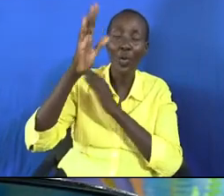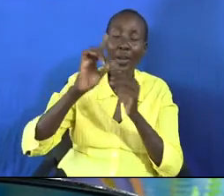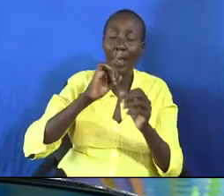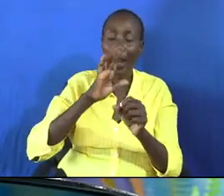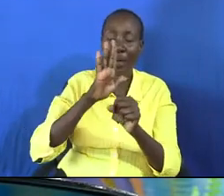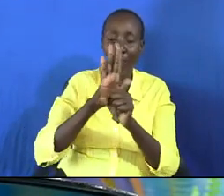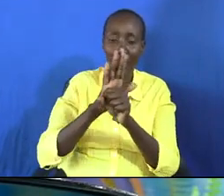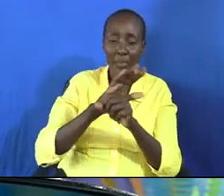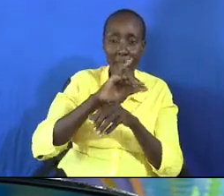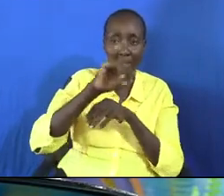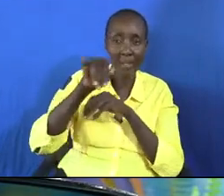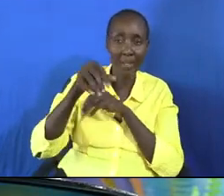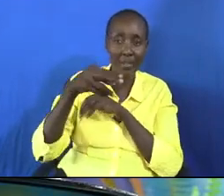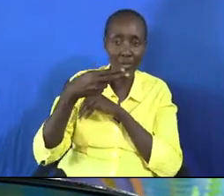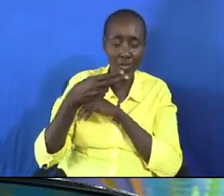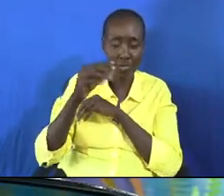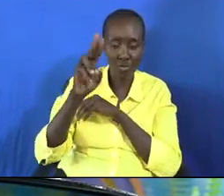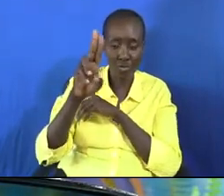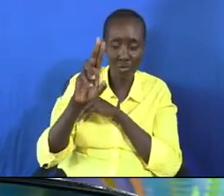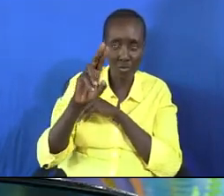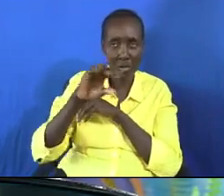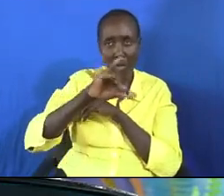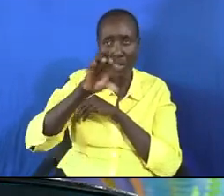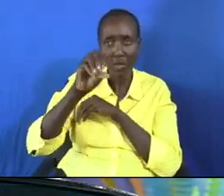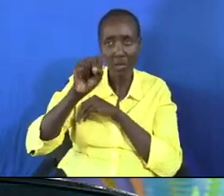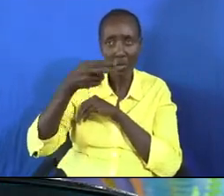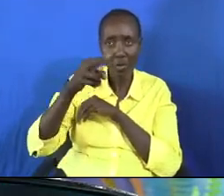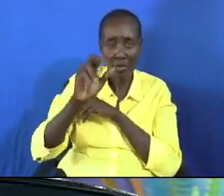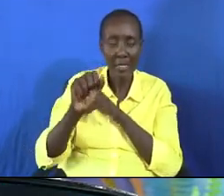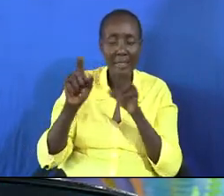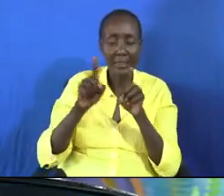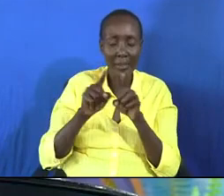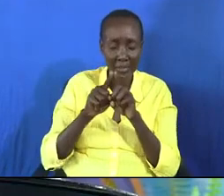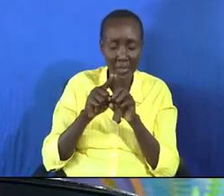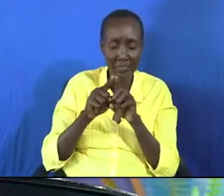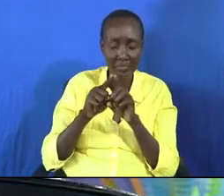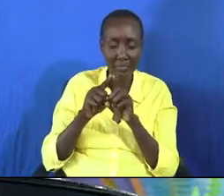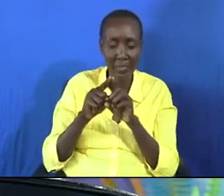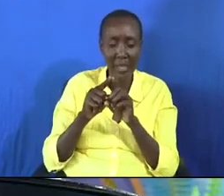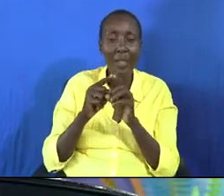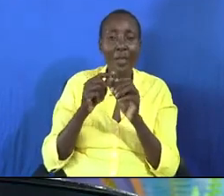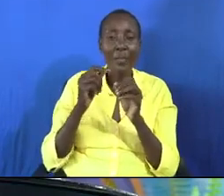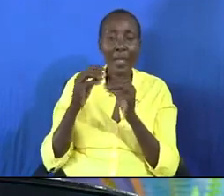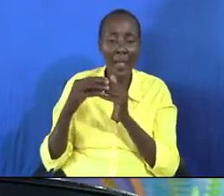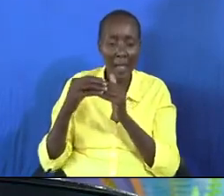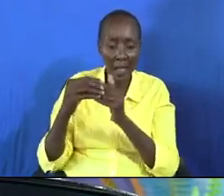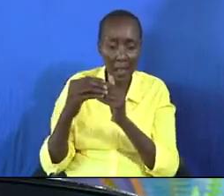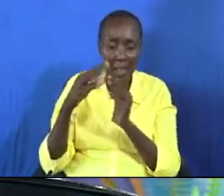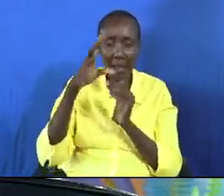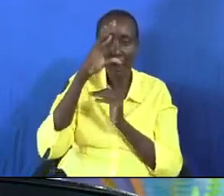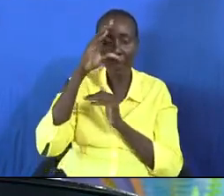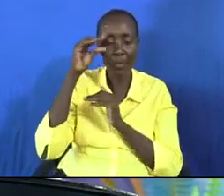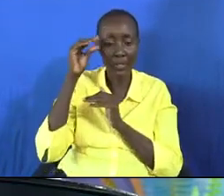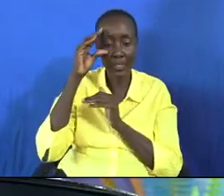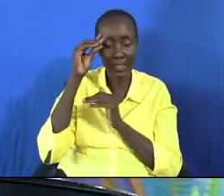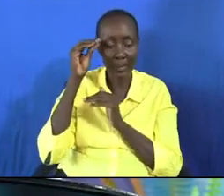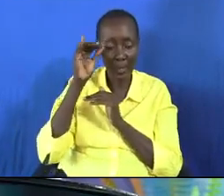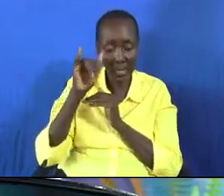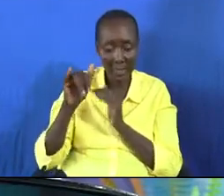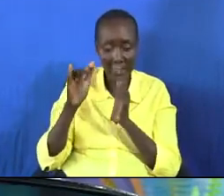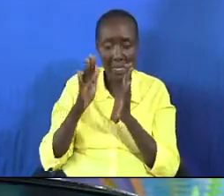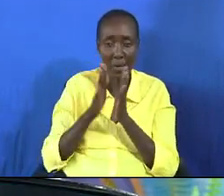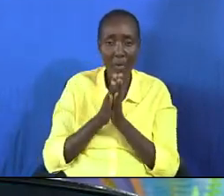reassures him that just like I was with Moses, I will be with